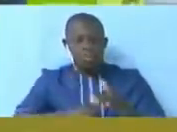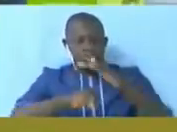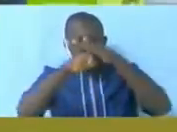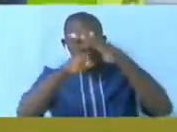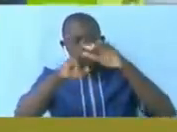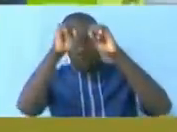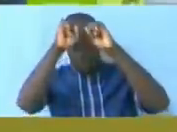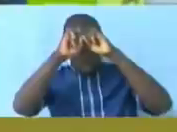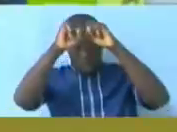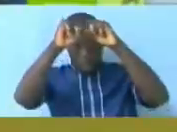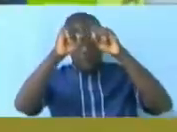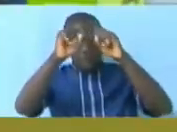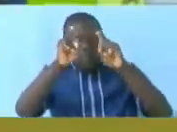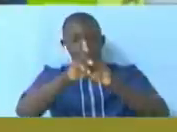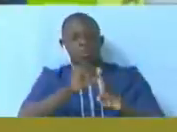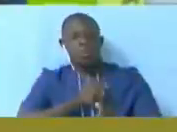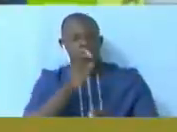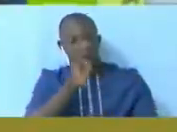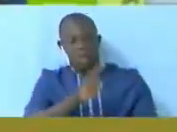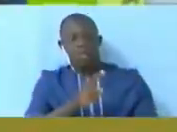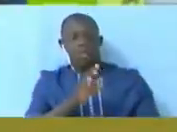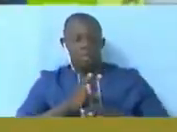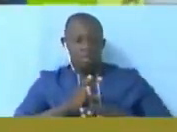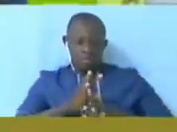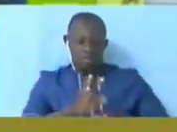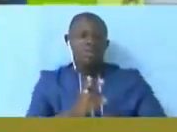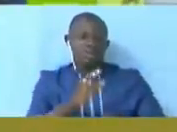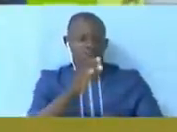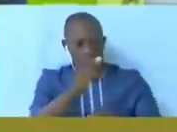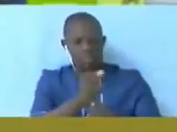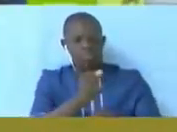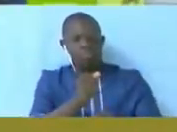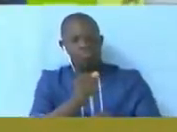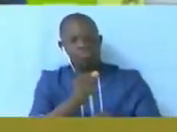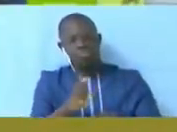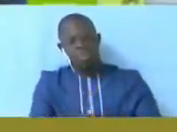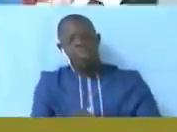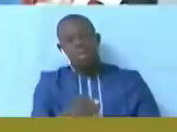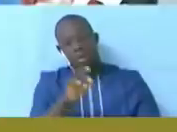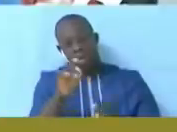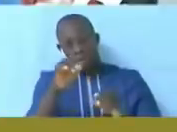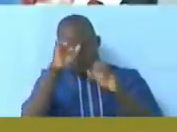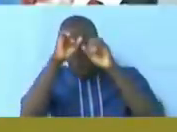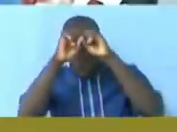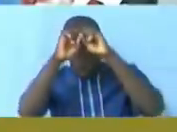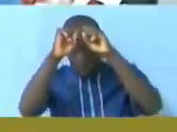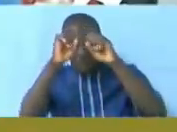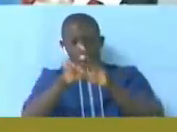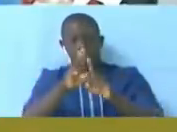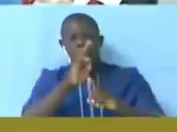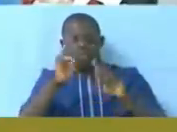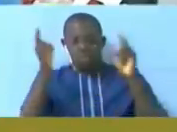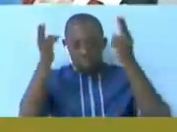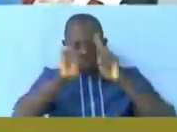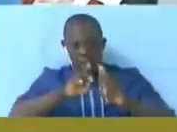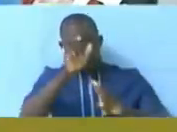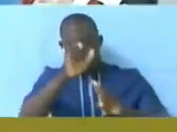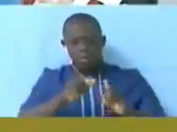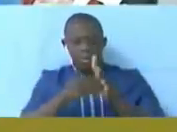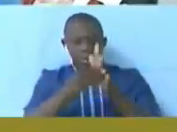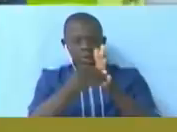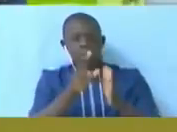kundaye wo nyine banga niyoto purka mansa kunda fasa. Which judge are you referring to? Omukiti tela